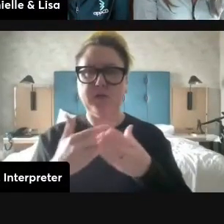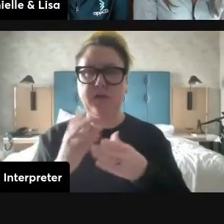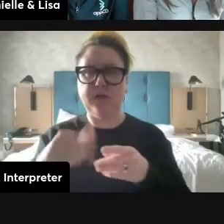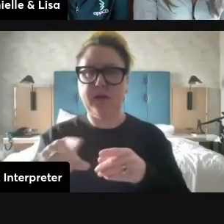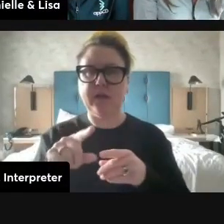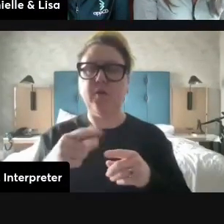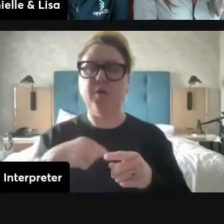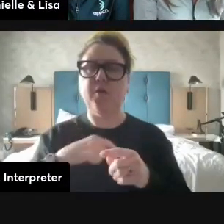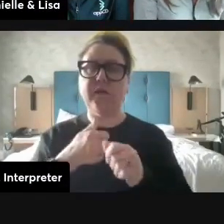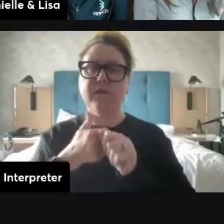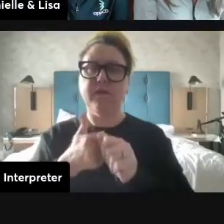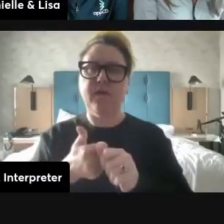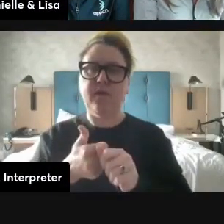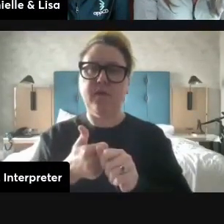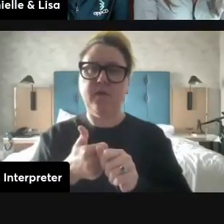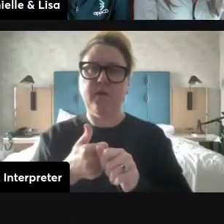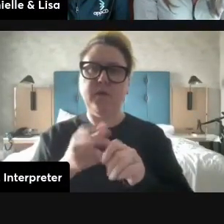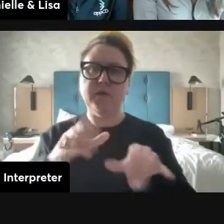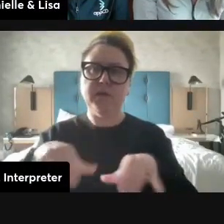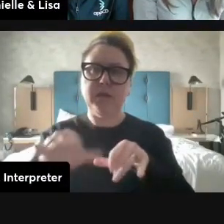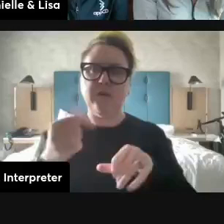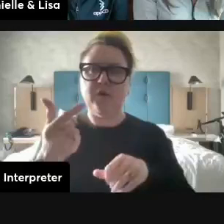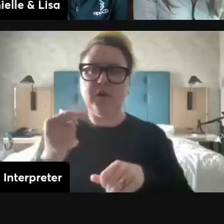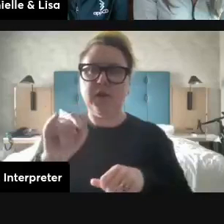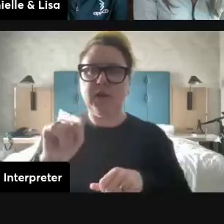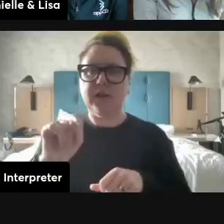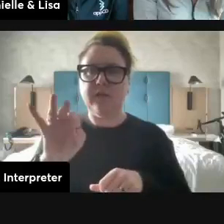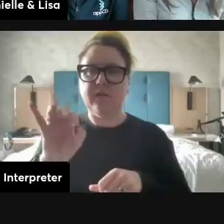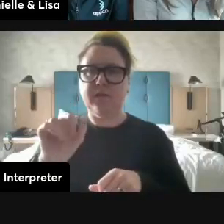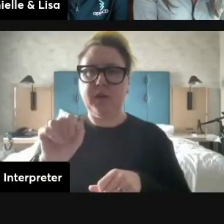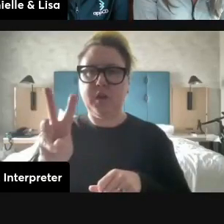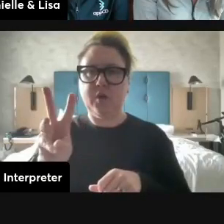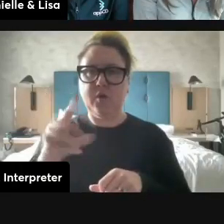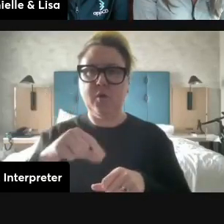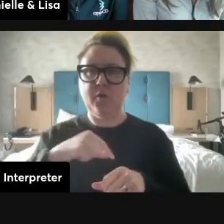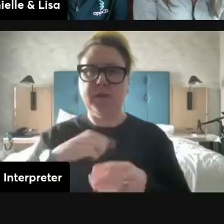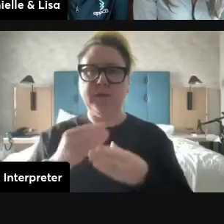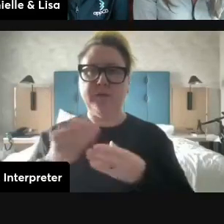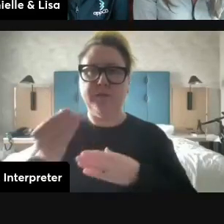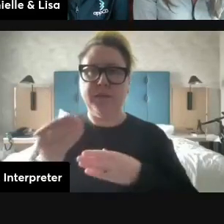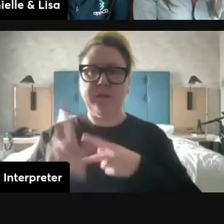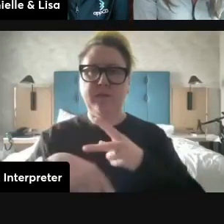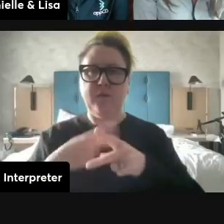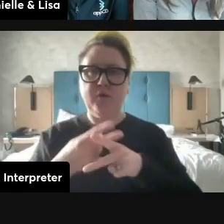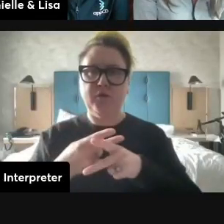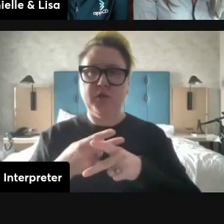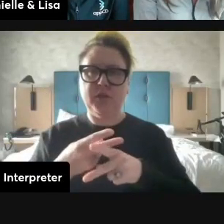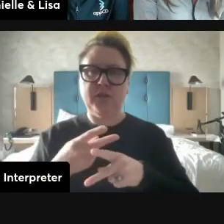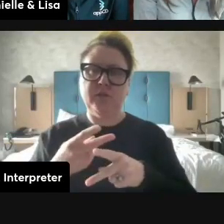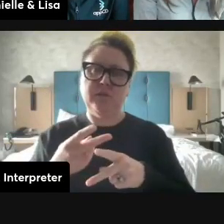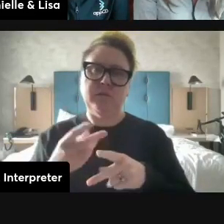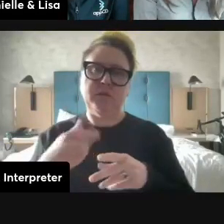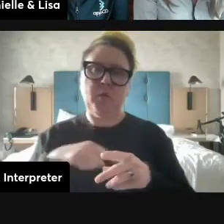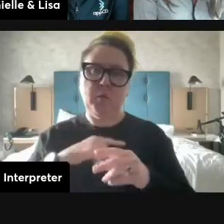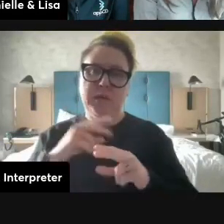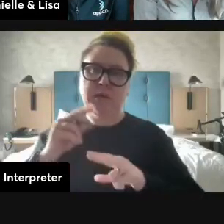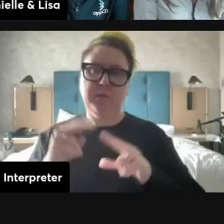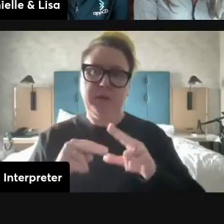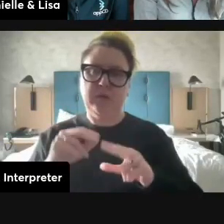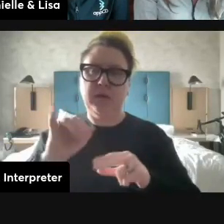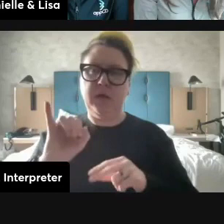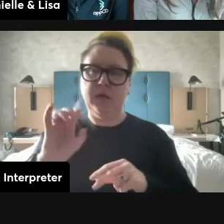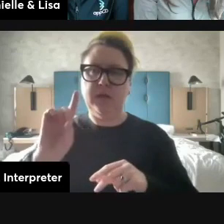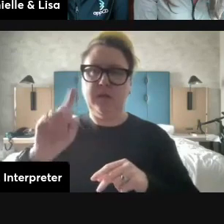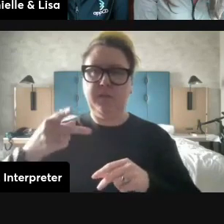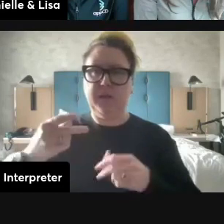follow standard Git flow, and we semantically version our. So we build the IDP with